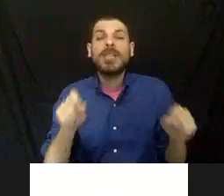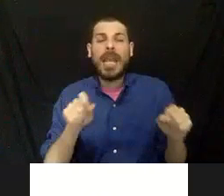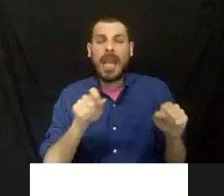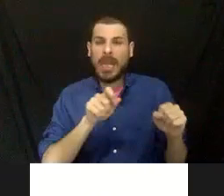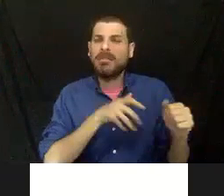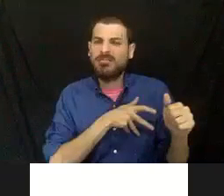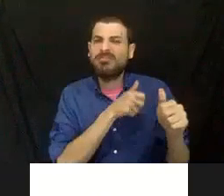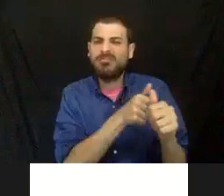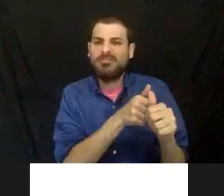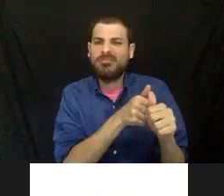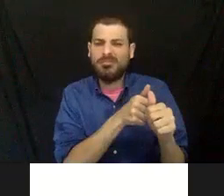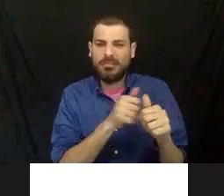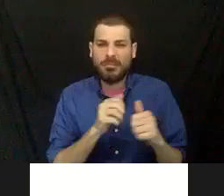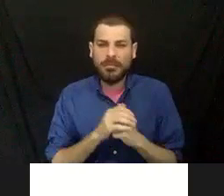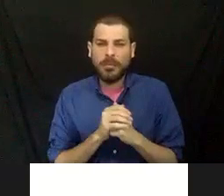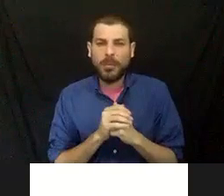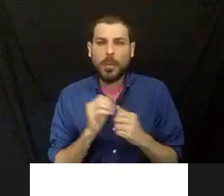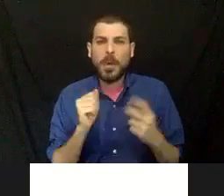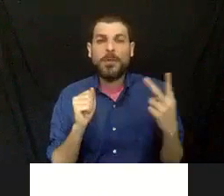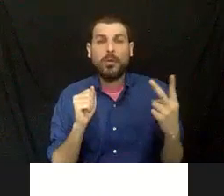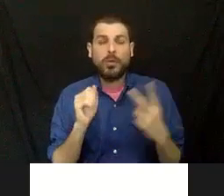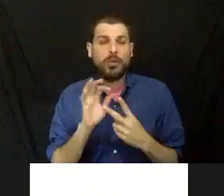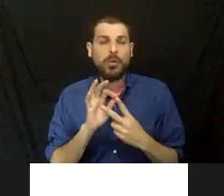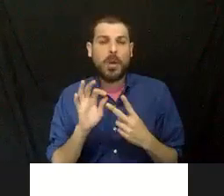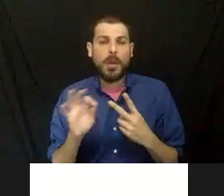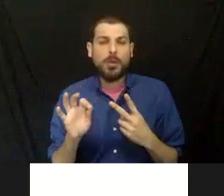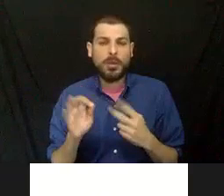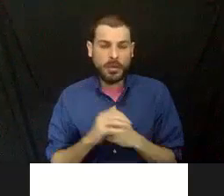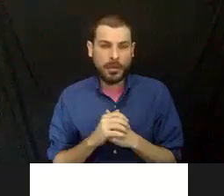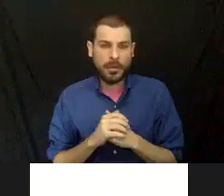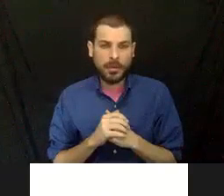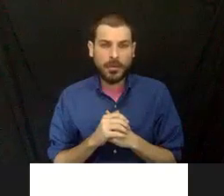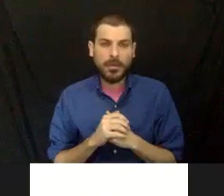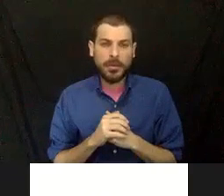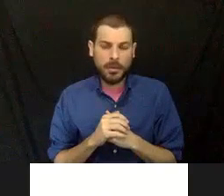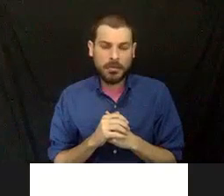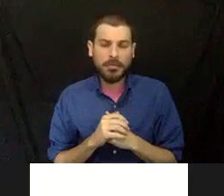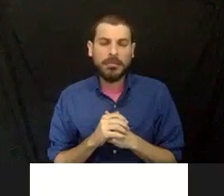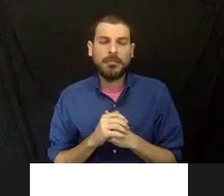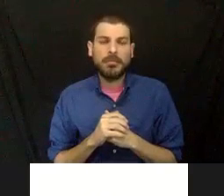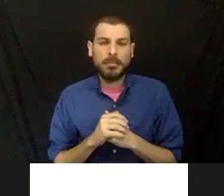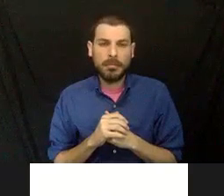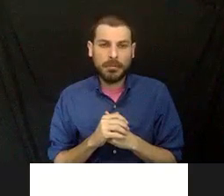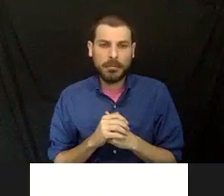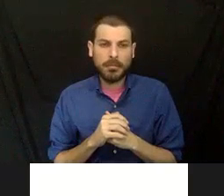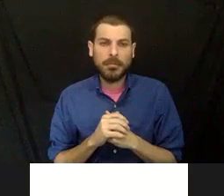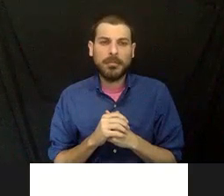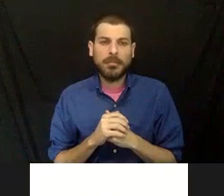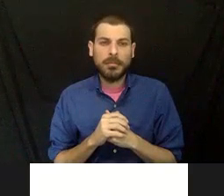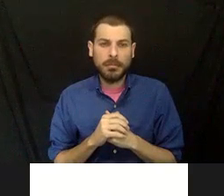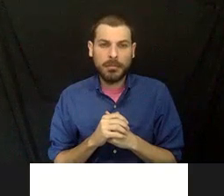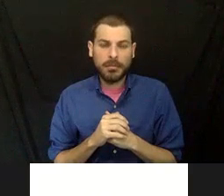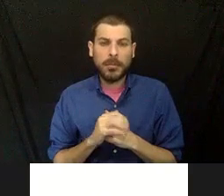two main ways are consolidating your loans. So you may be eligible to consolidate